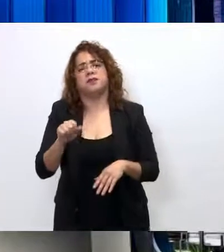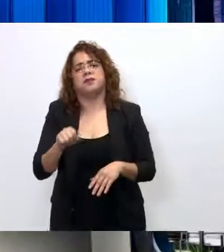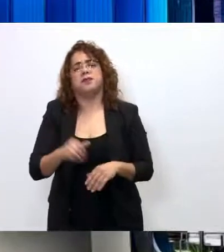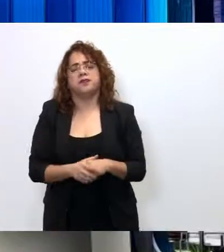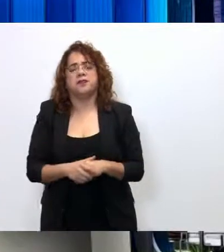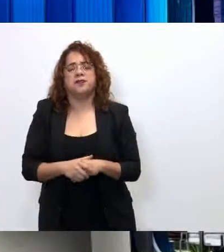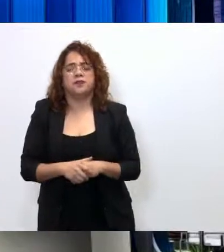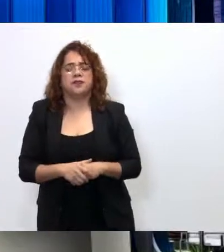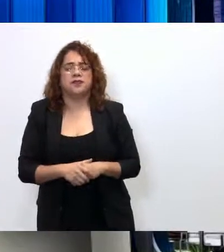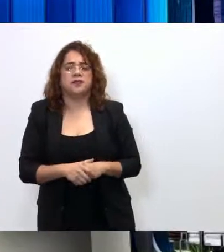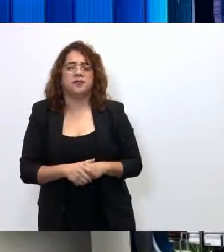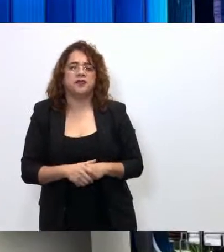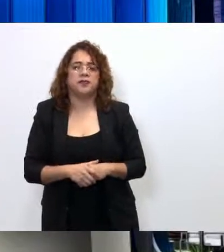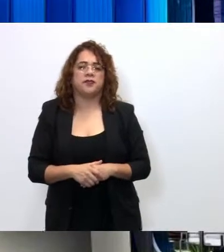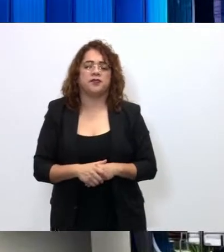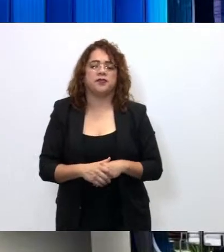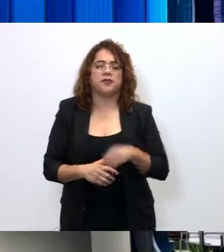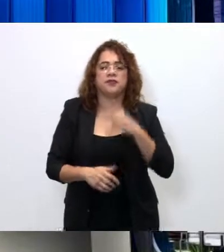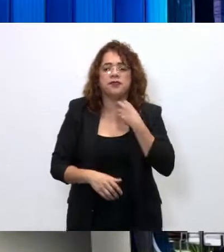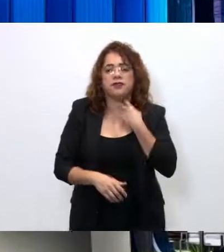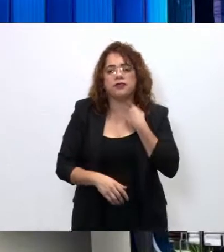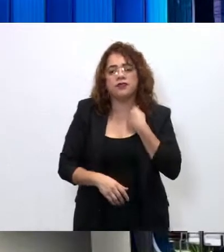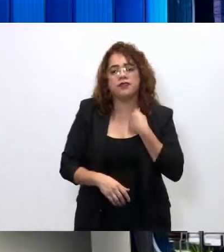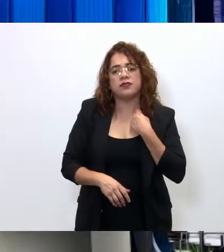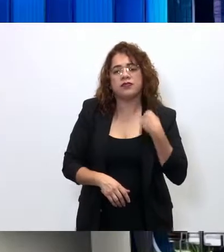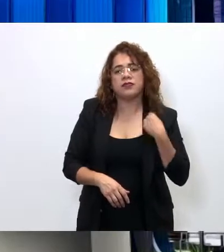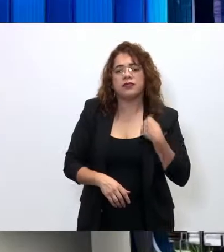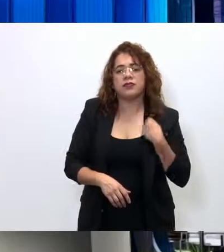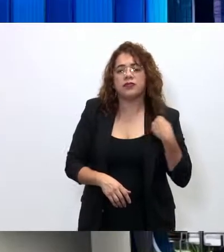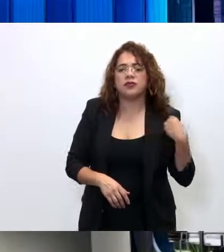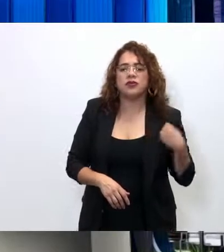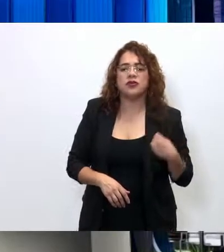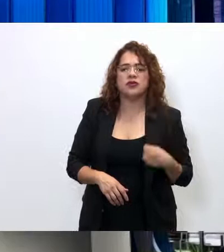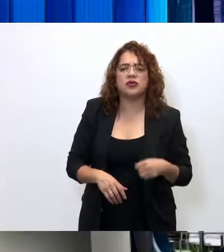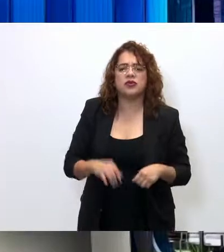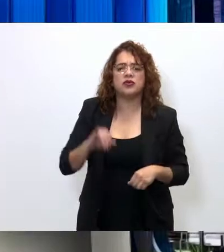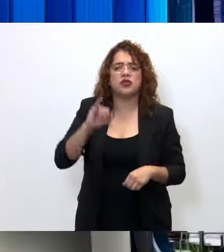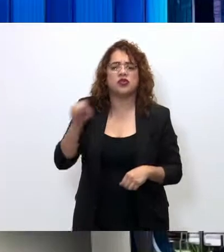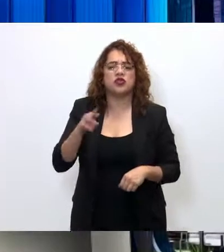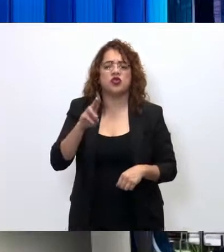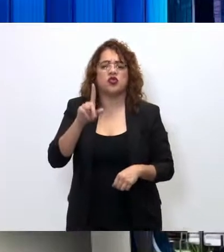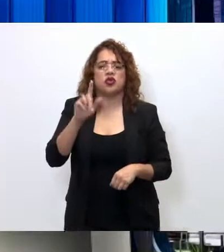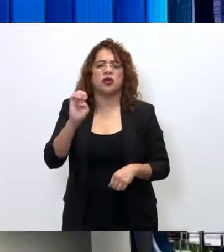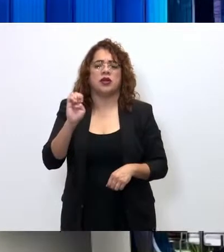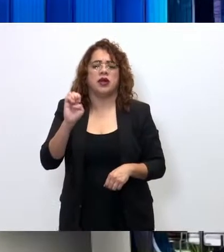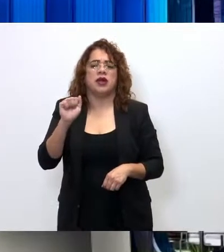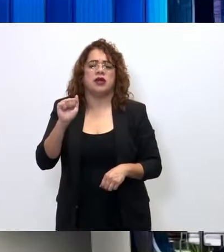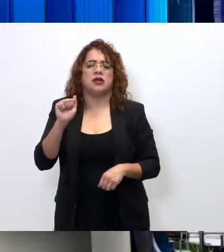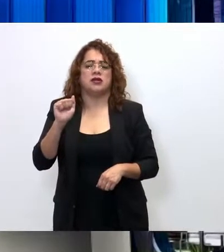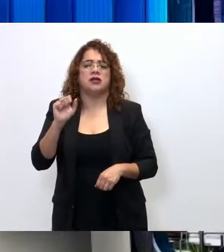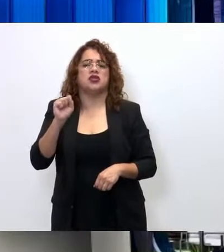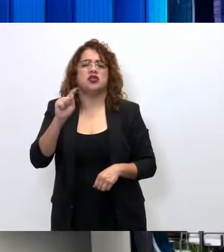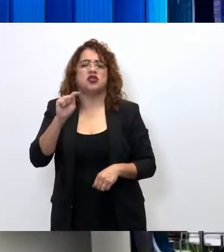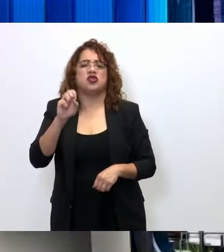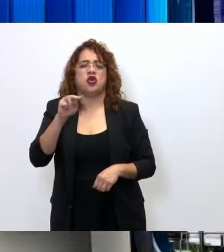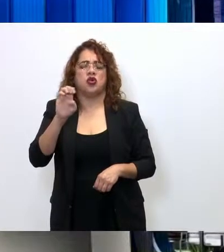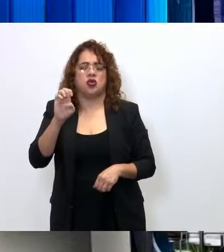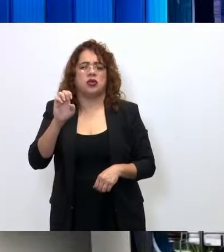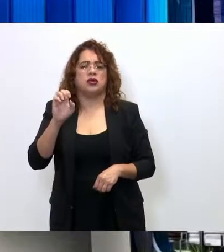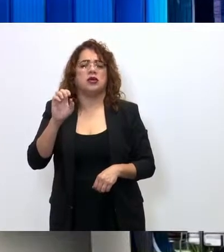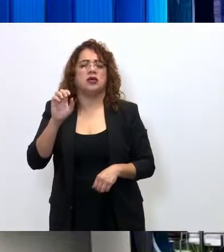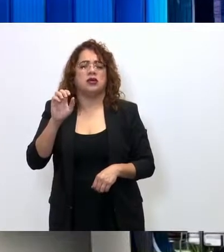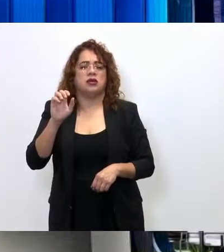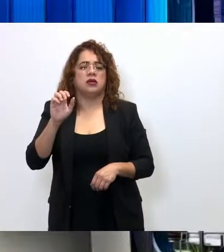Great, thank you. We also have a question from Julie Stone at ABC7. With the new variants just discovered, the Brazilian and South African variants